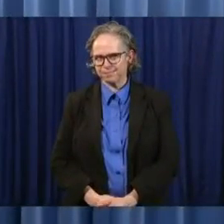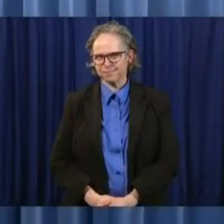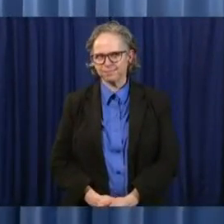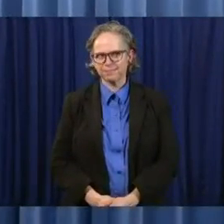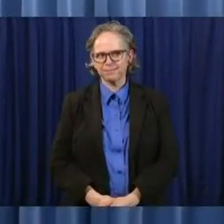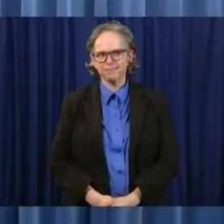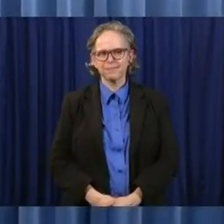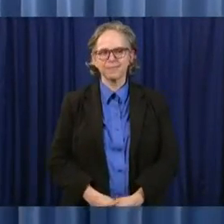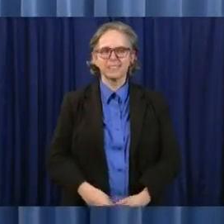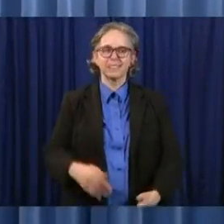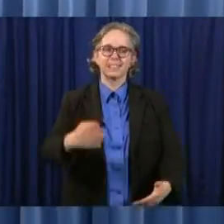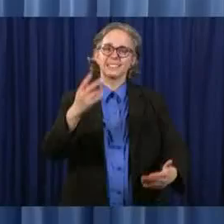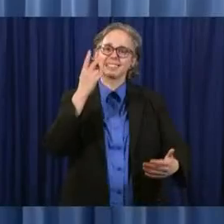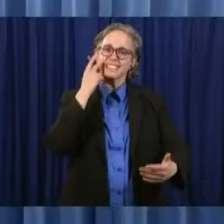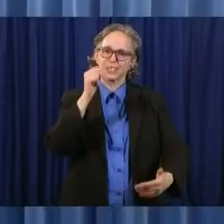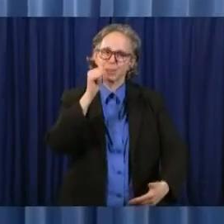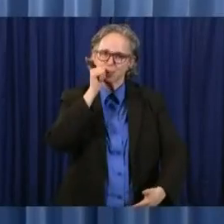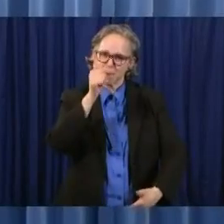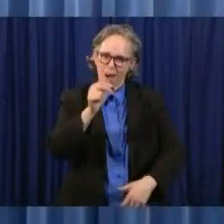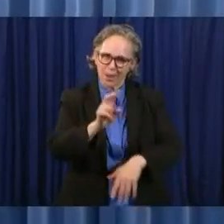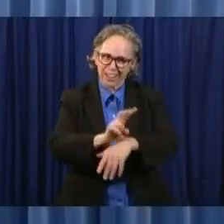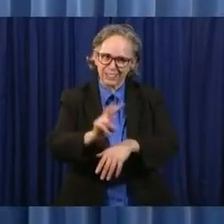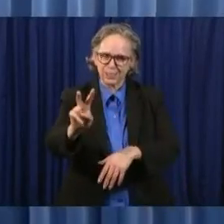We'll see you all tomorrow at 2 o'clock. Thank you.